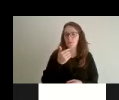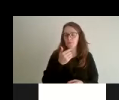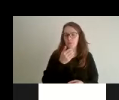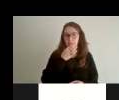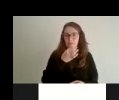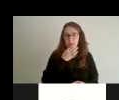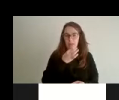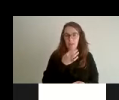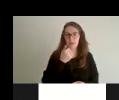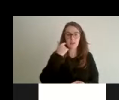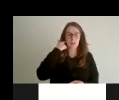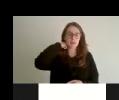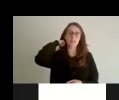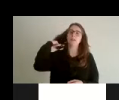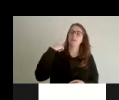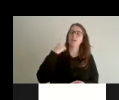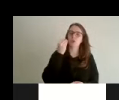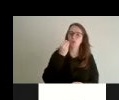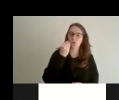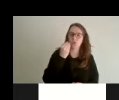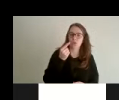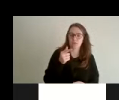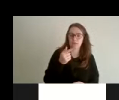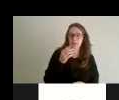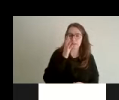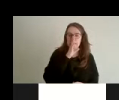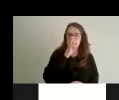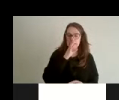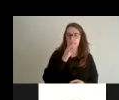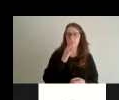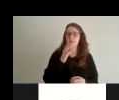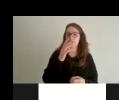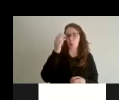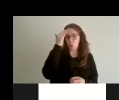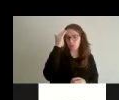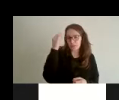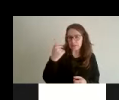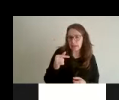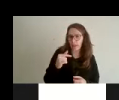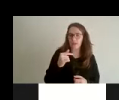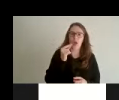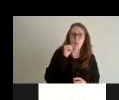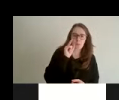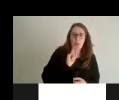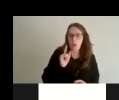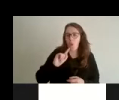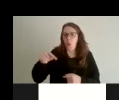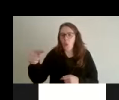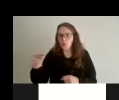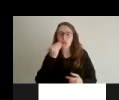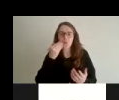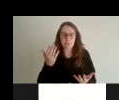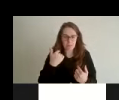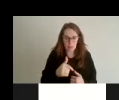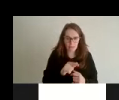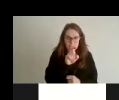a question saying, does knowledge have a gender? And you can read some writing on that in this book,